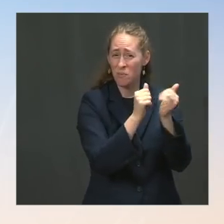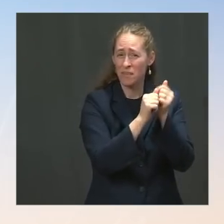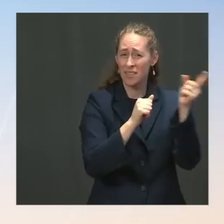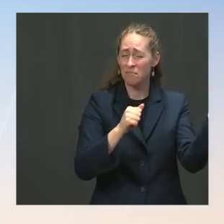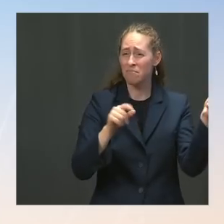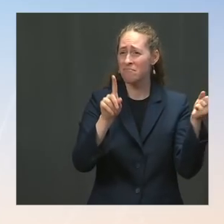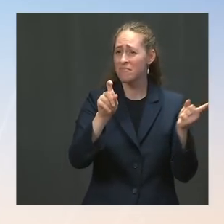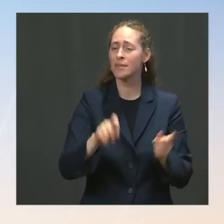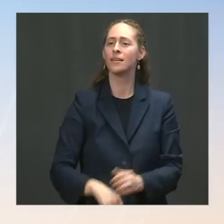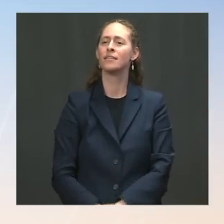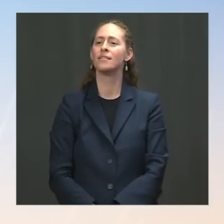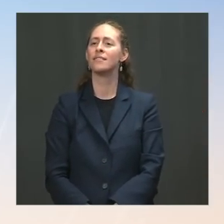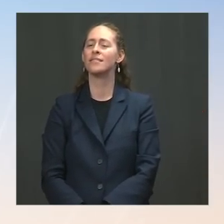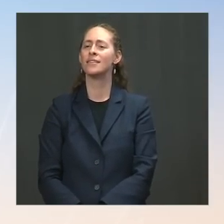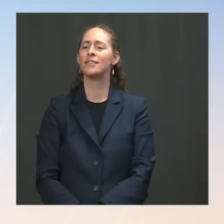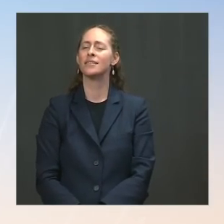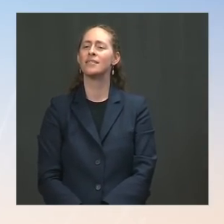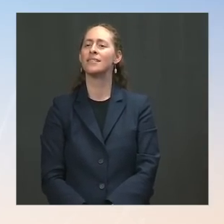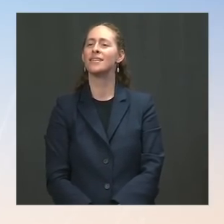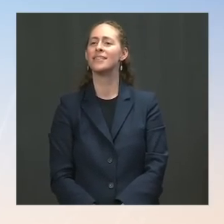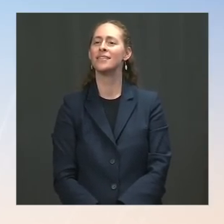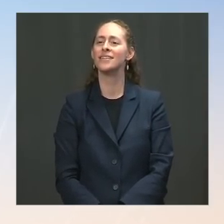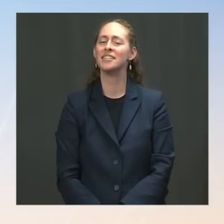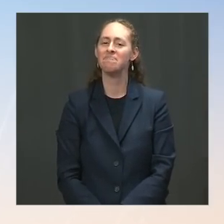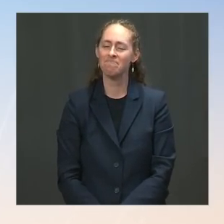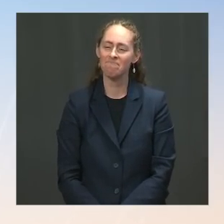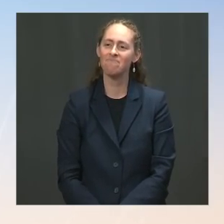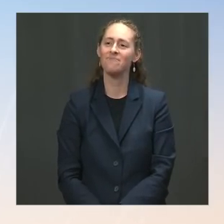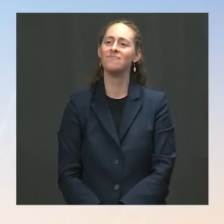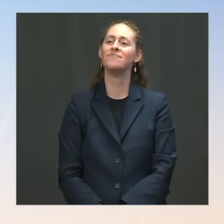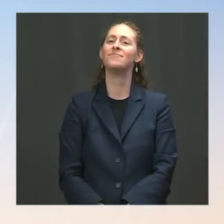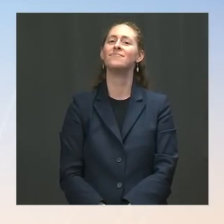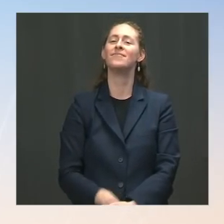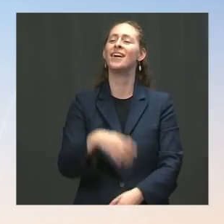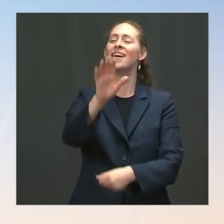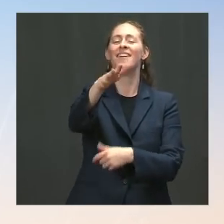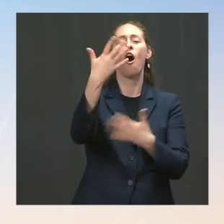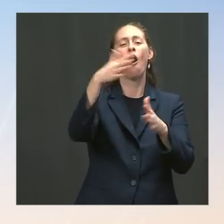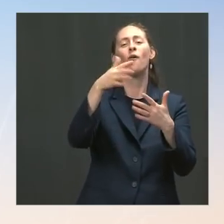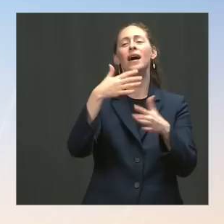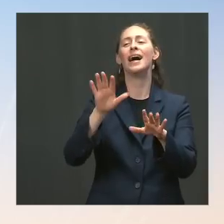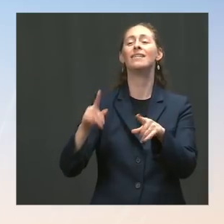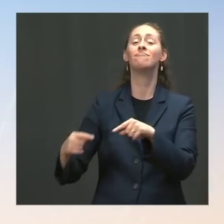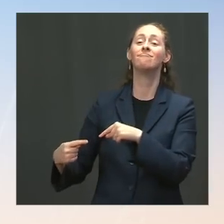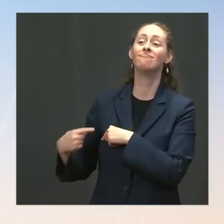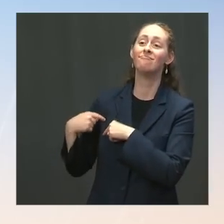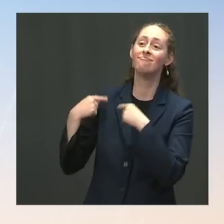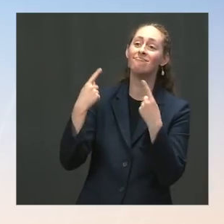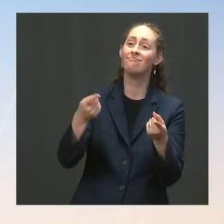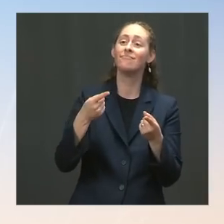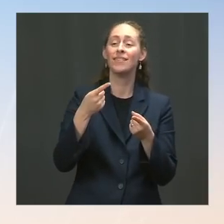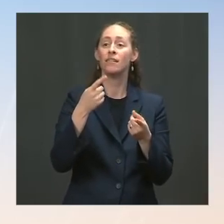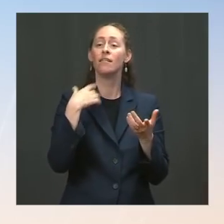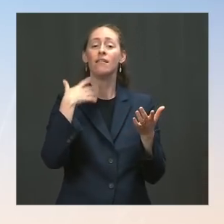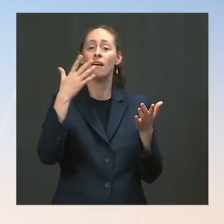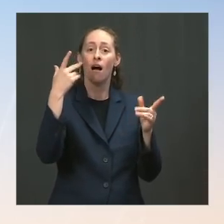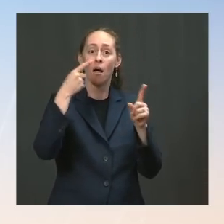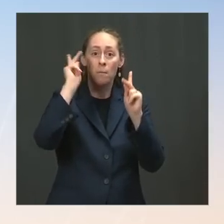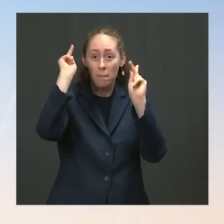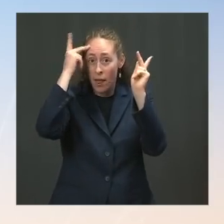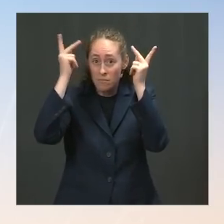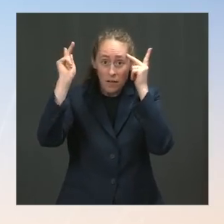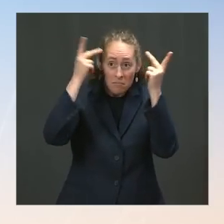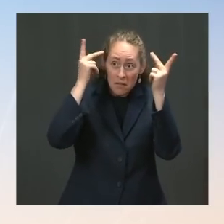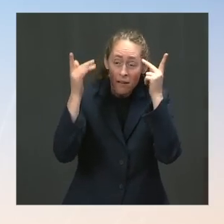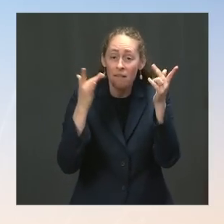Well, first, from day one, we've approached this not as a political issue, but a public health issue. We remain in touch